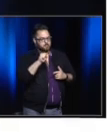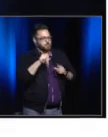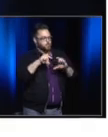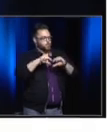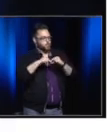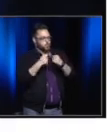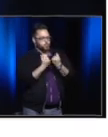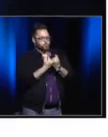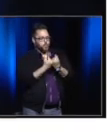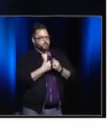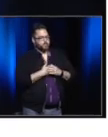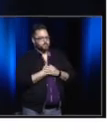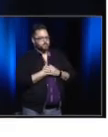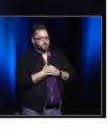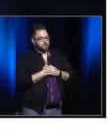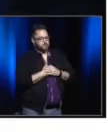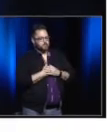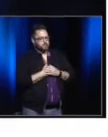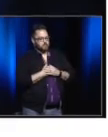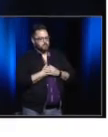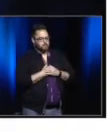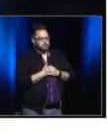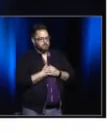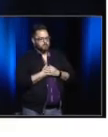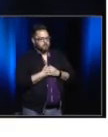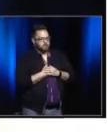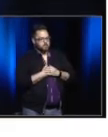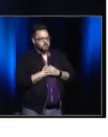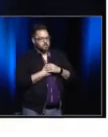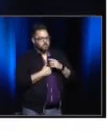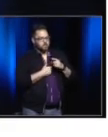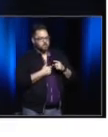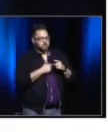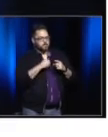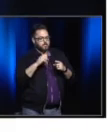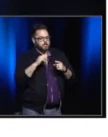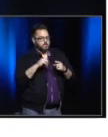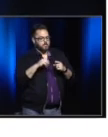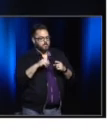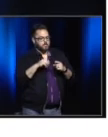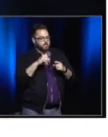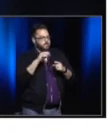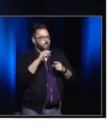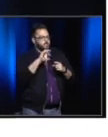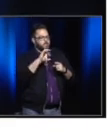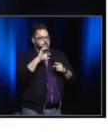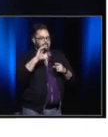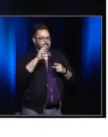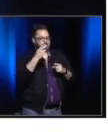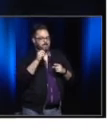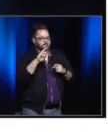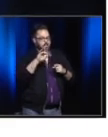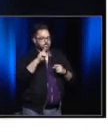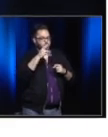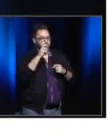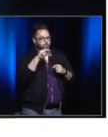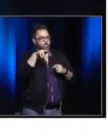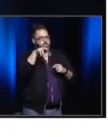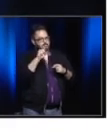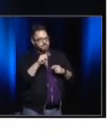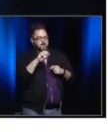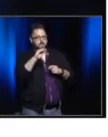group. So they're Cephalorhynchus hectori. Hectori is the South Island, and Cephalorhynchus hectori Māui is the Māui dolphin on the North